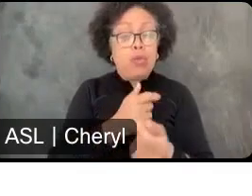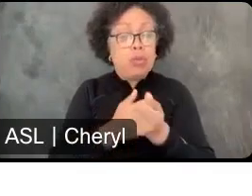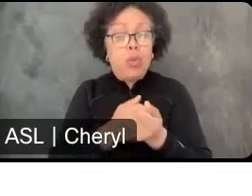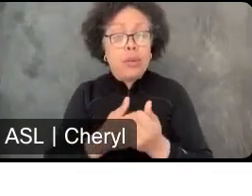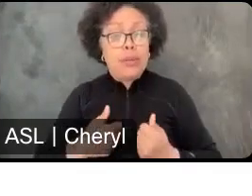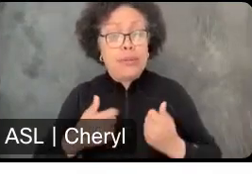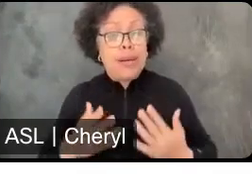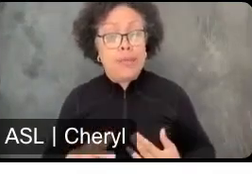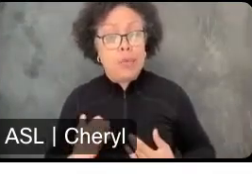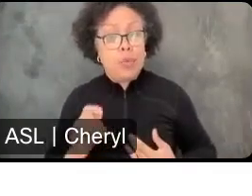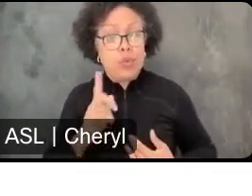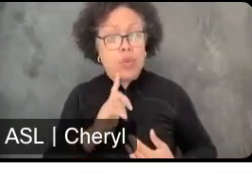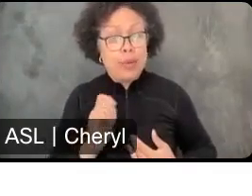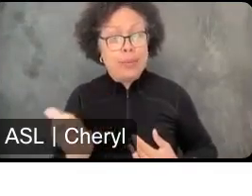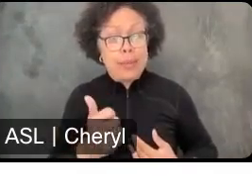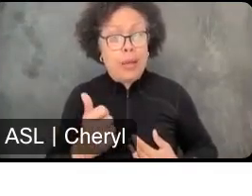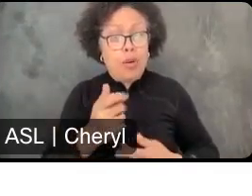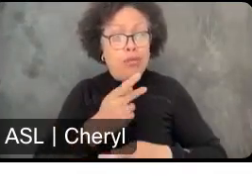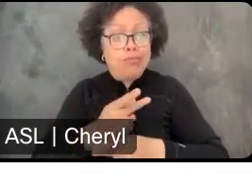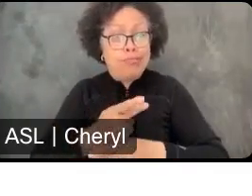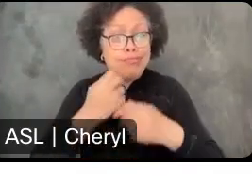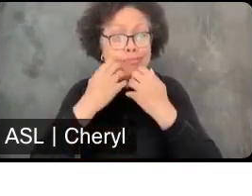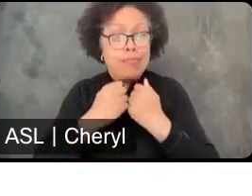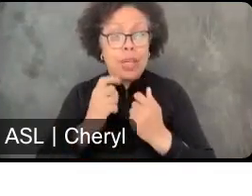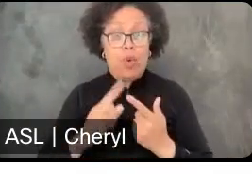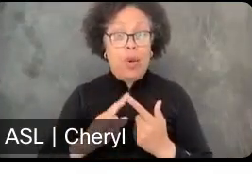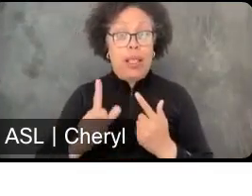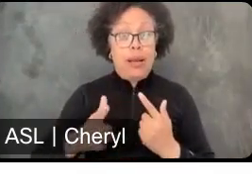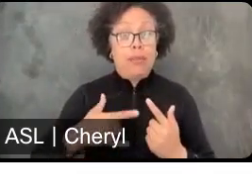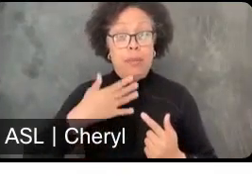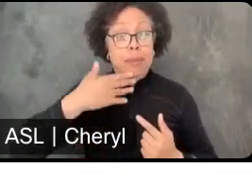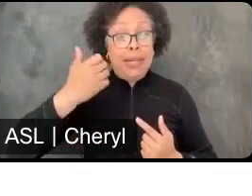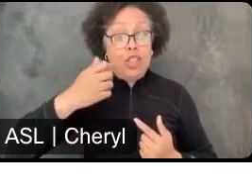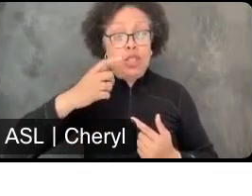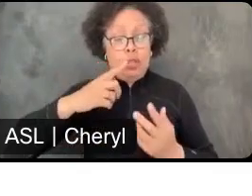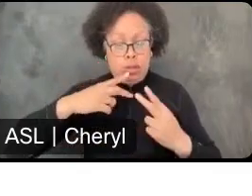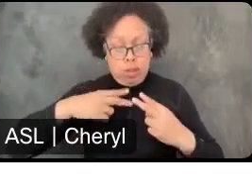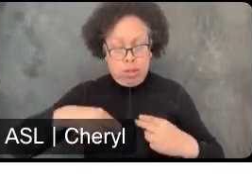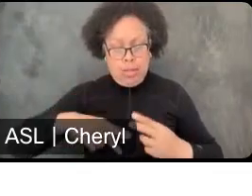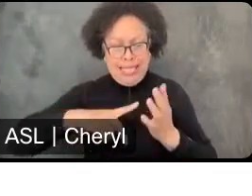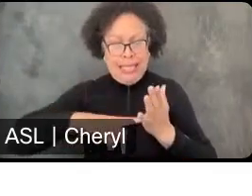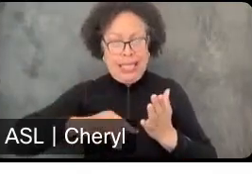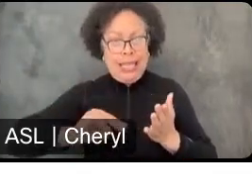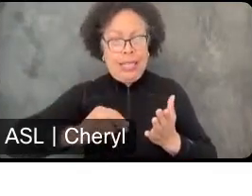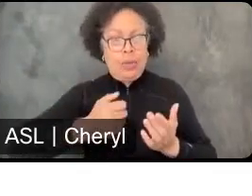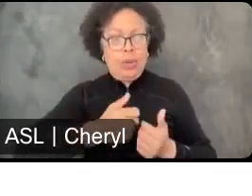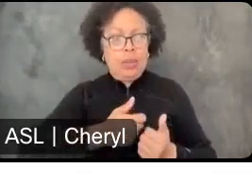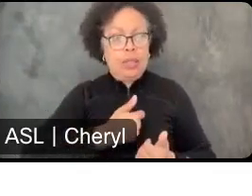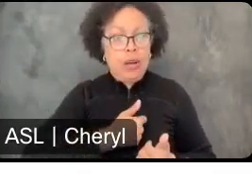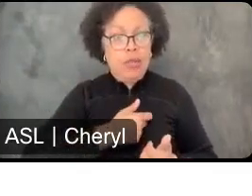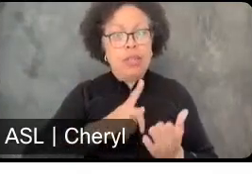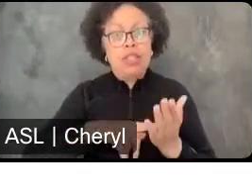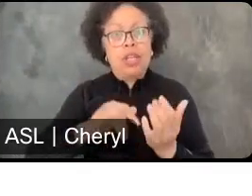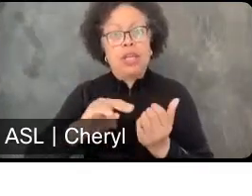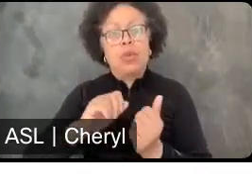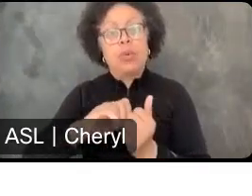their own care. When we are feeling better, check in with yourself and the person you've been supporting. How